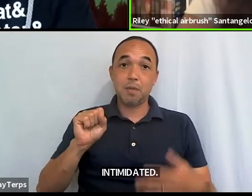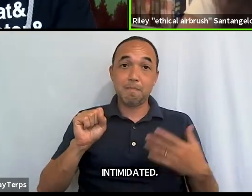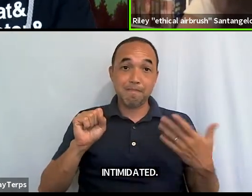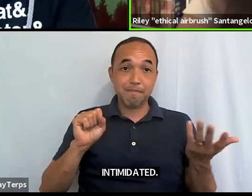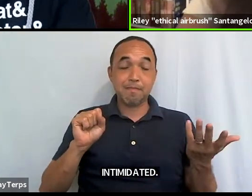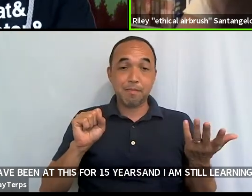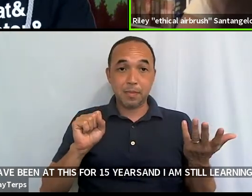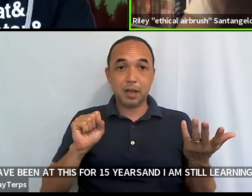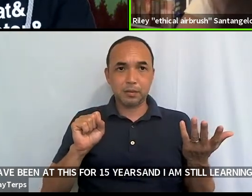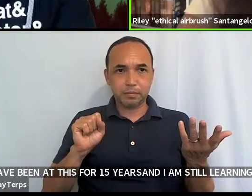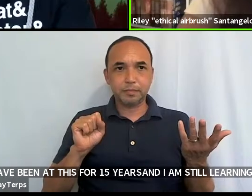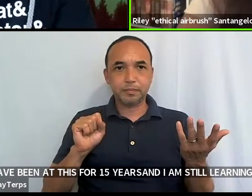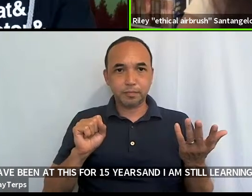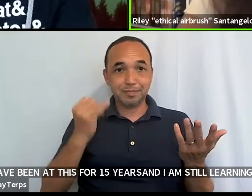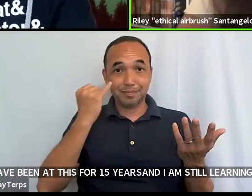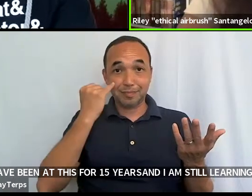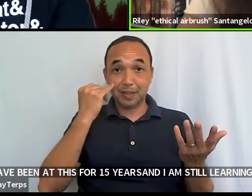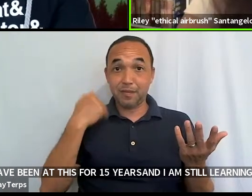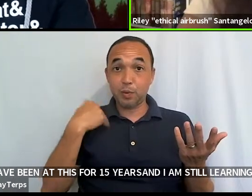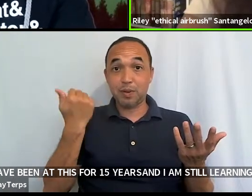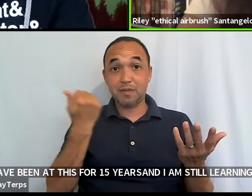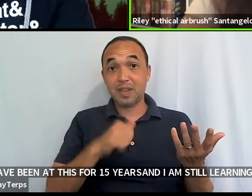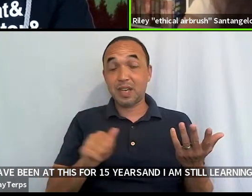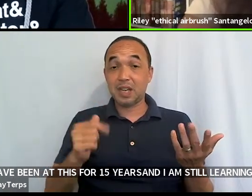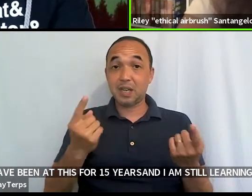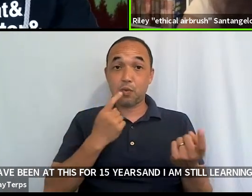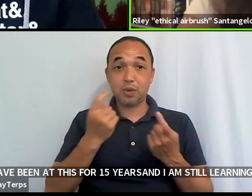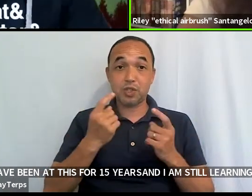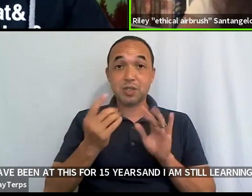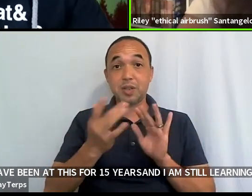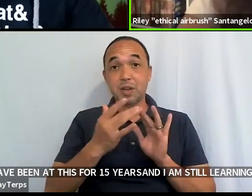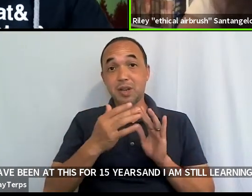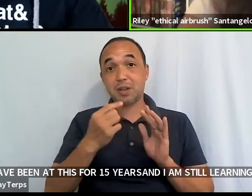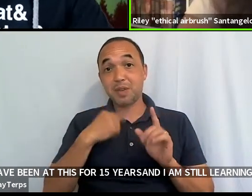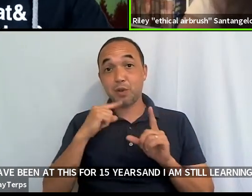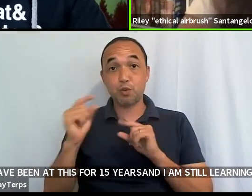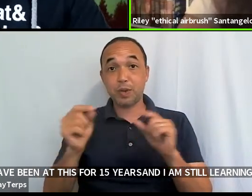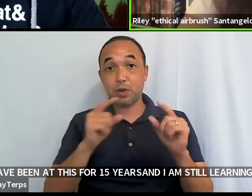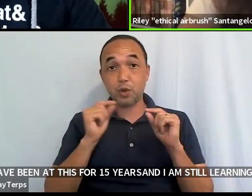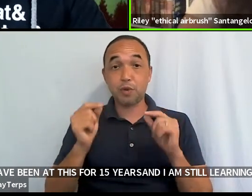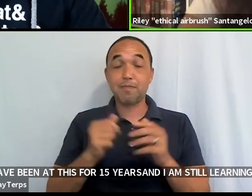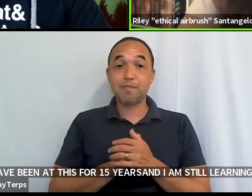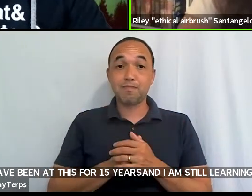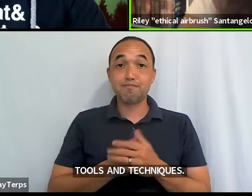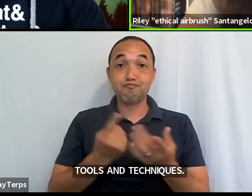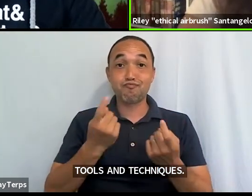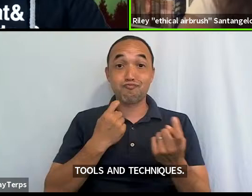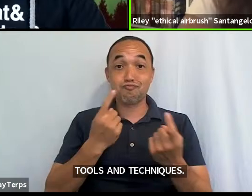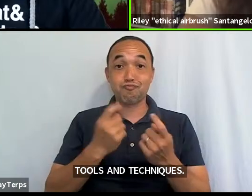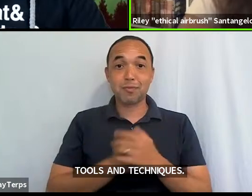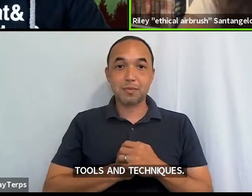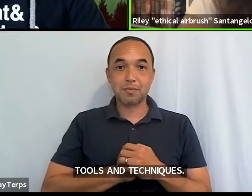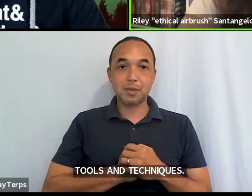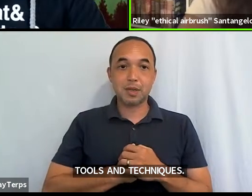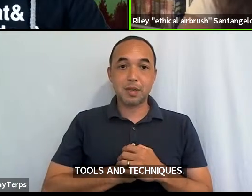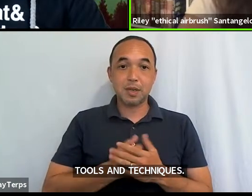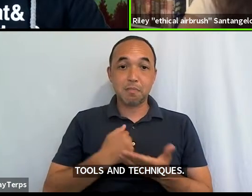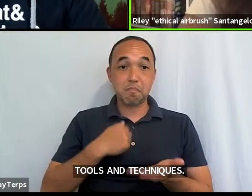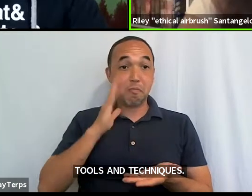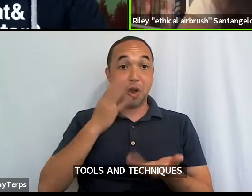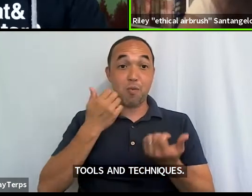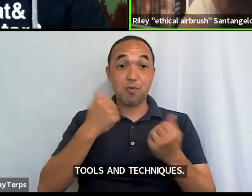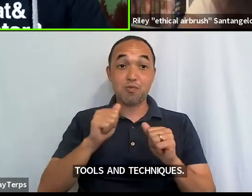if you have any questions, you can contact me on Twitter and ask, and I will try to